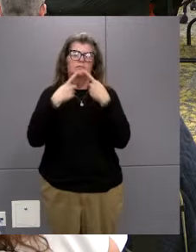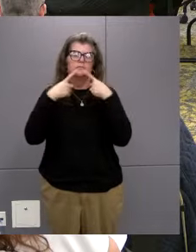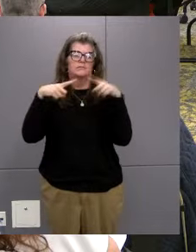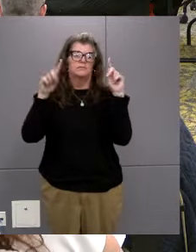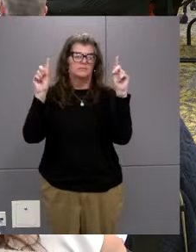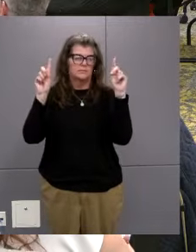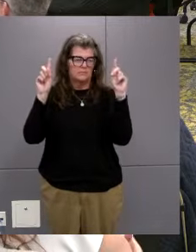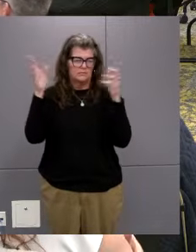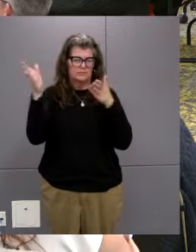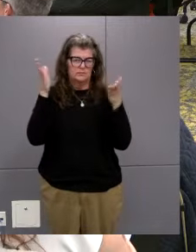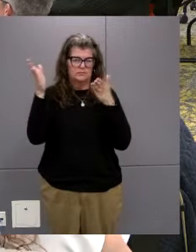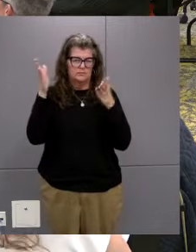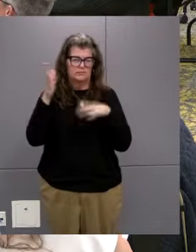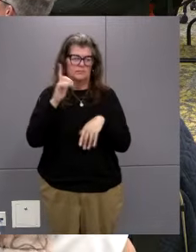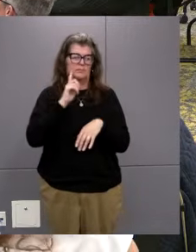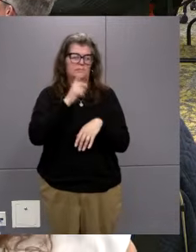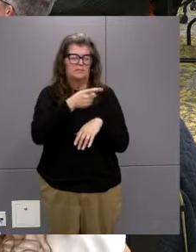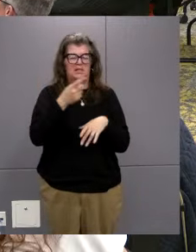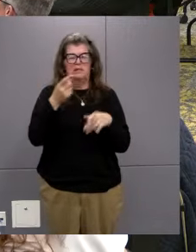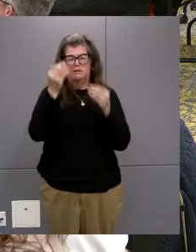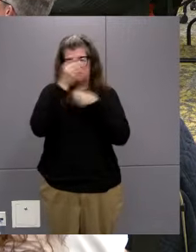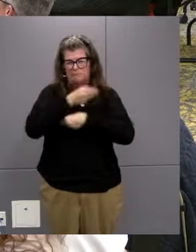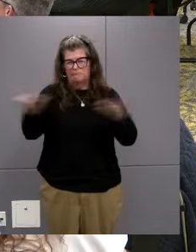update on spring athletics.